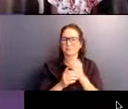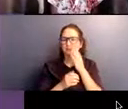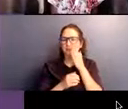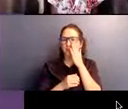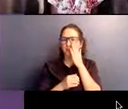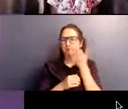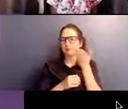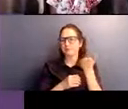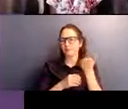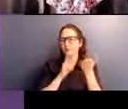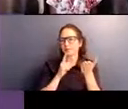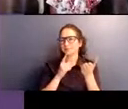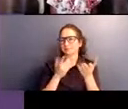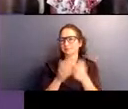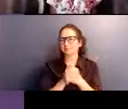just want